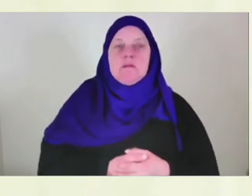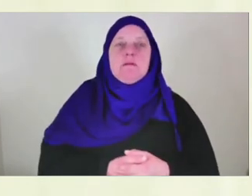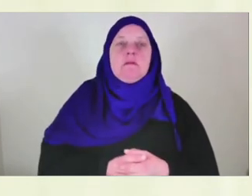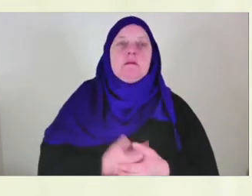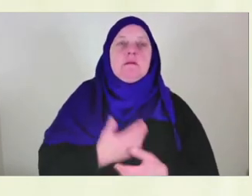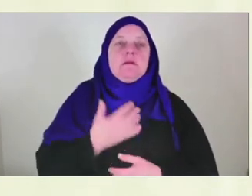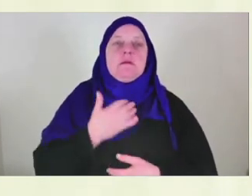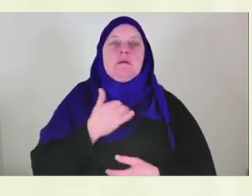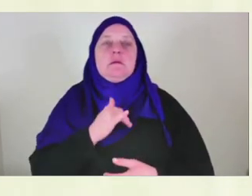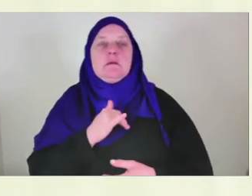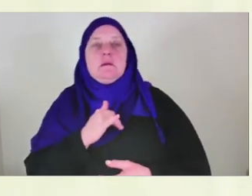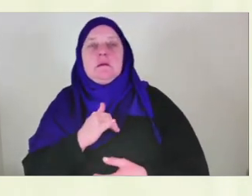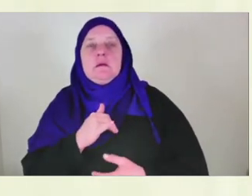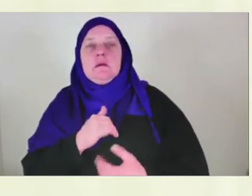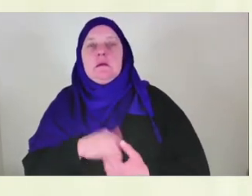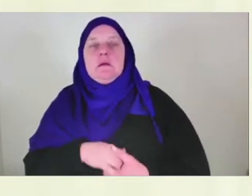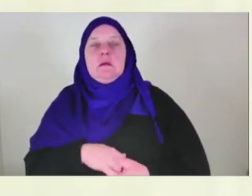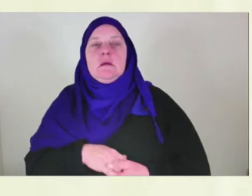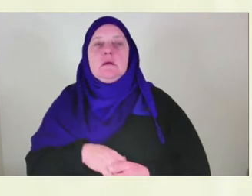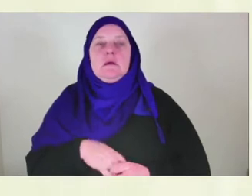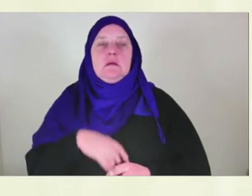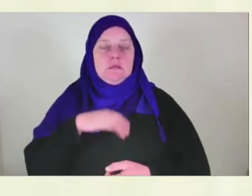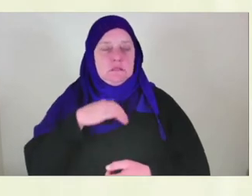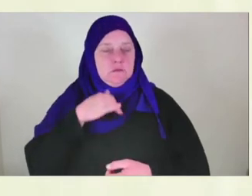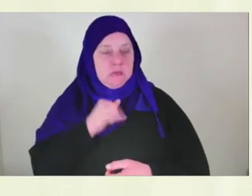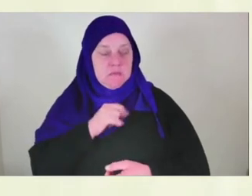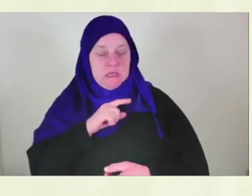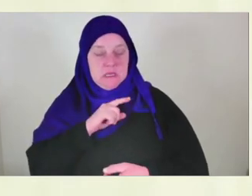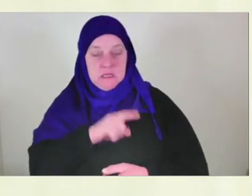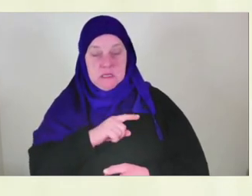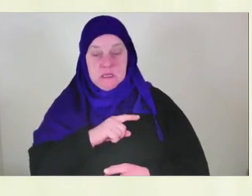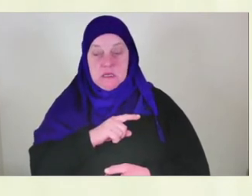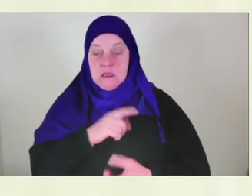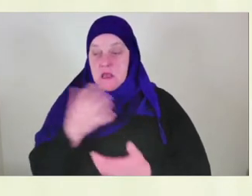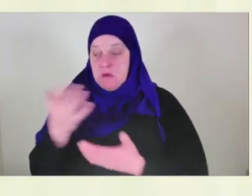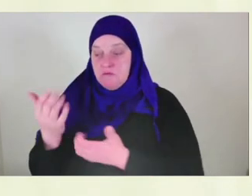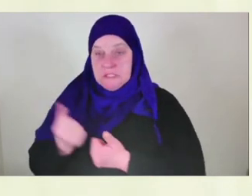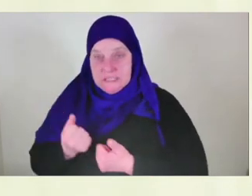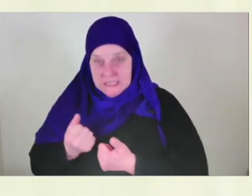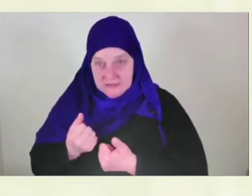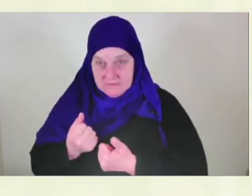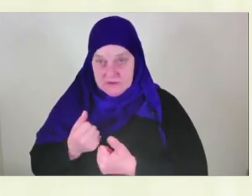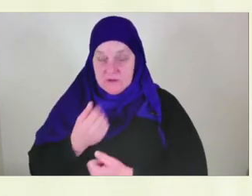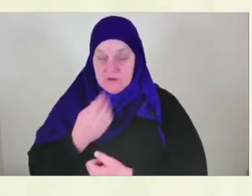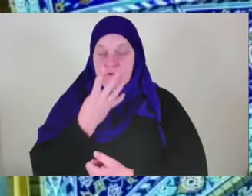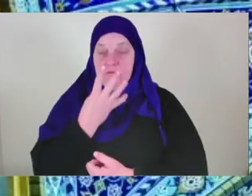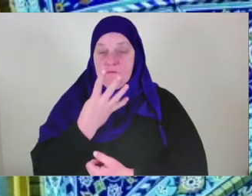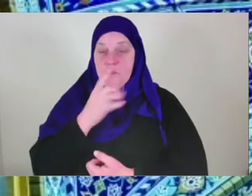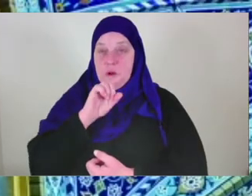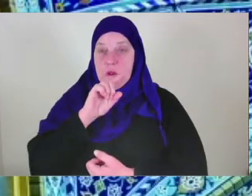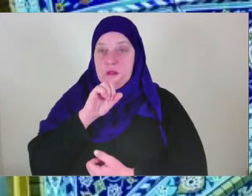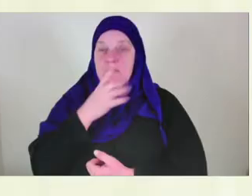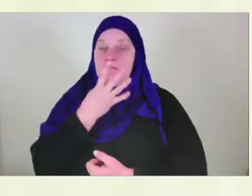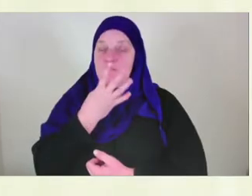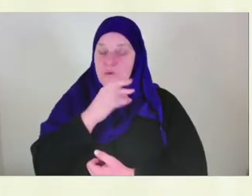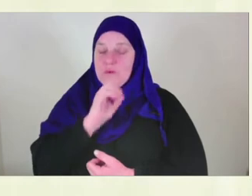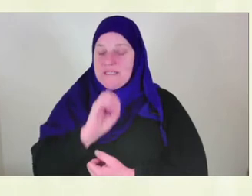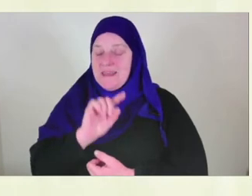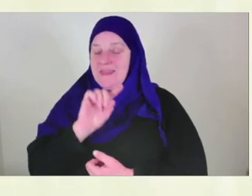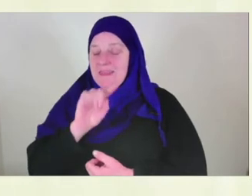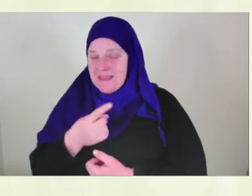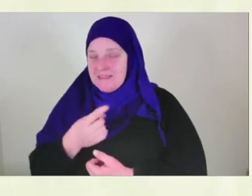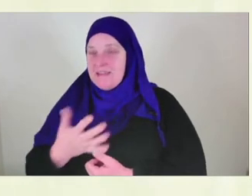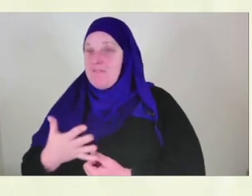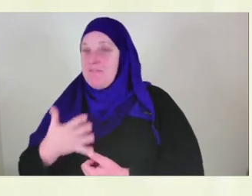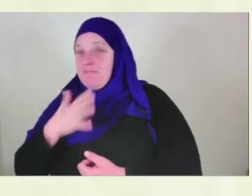They're considered Islamically as rich because they earn more than their living expenses. Hmm. And if you earn 39,500,